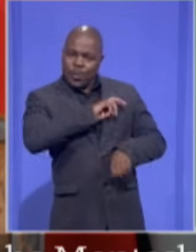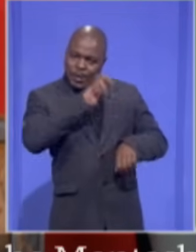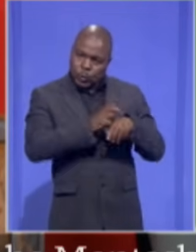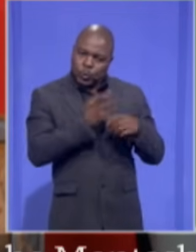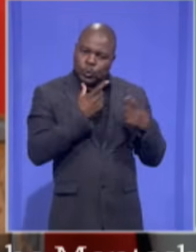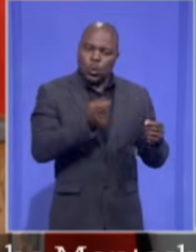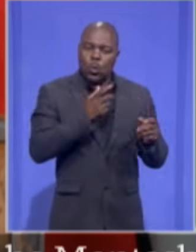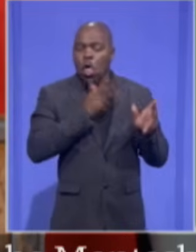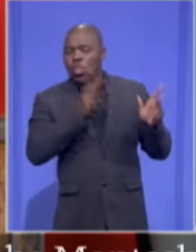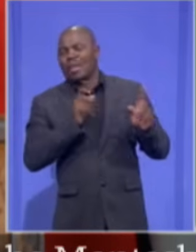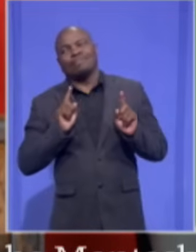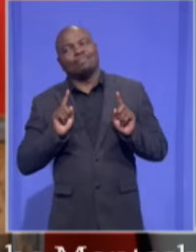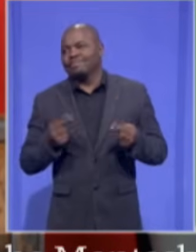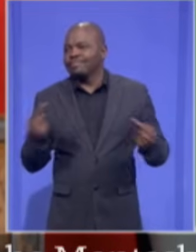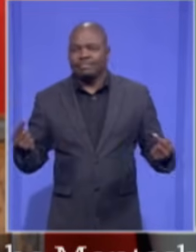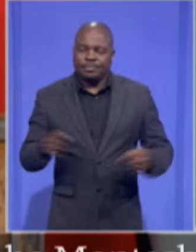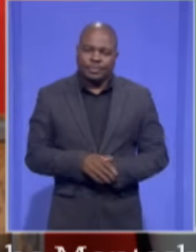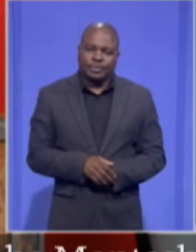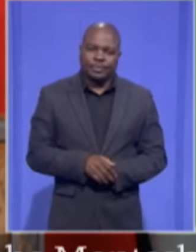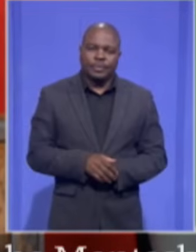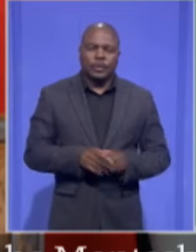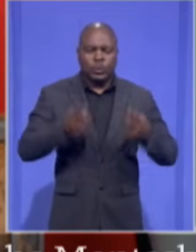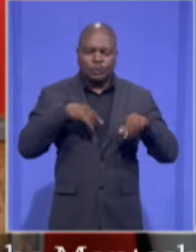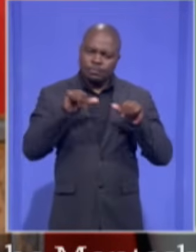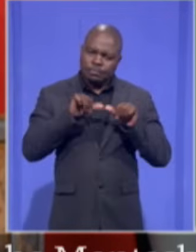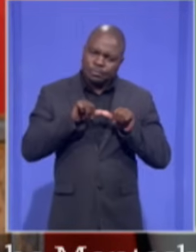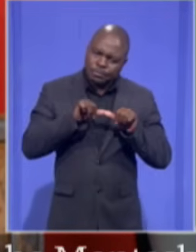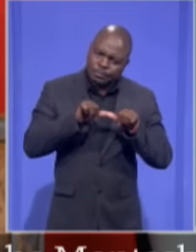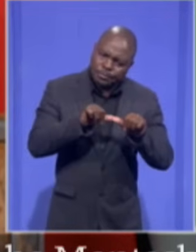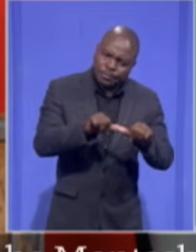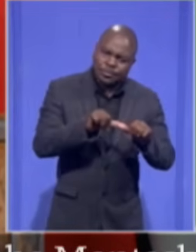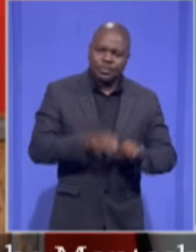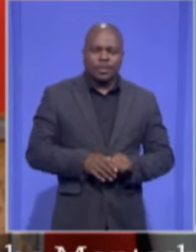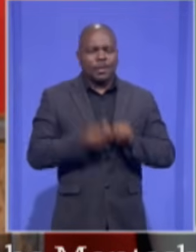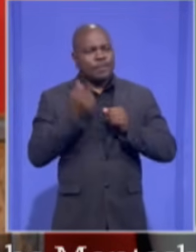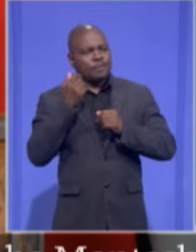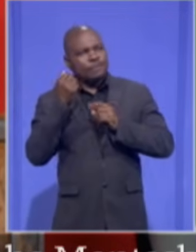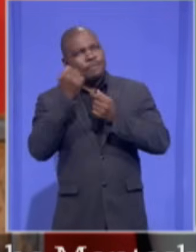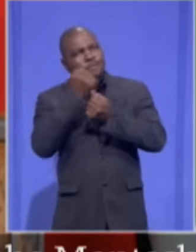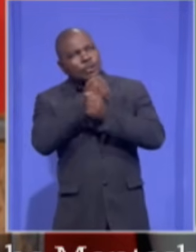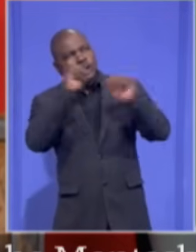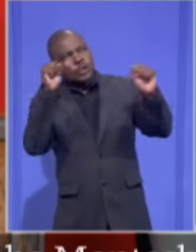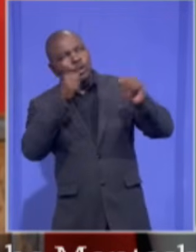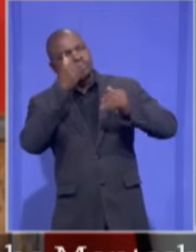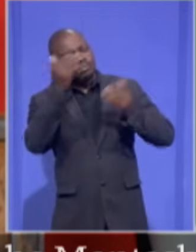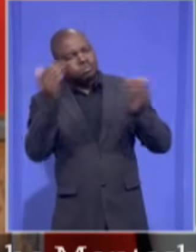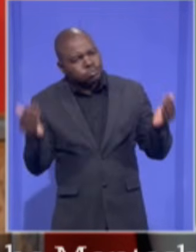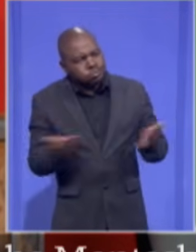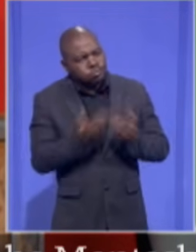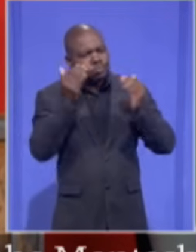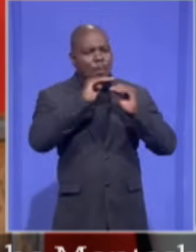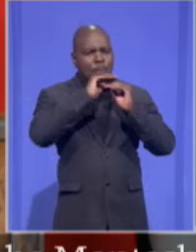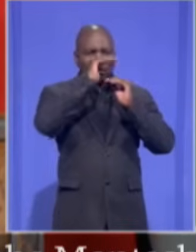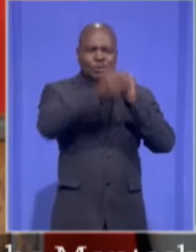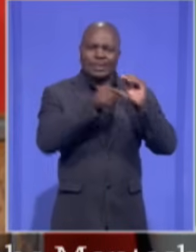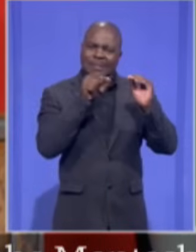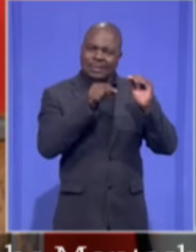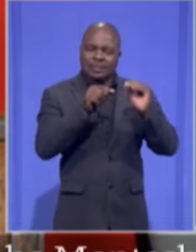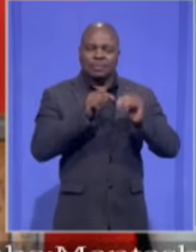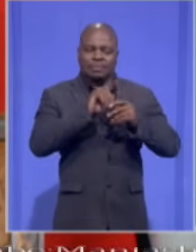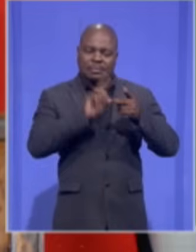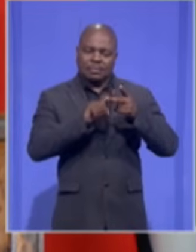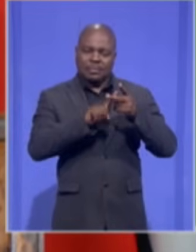We can't run away from it. Let us continue to nourish the flames of freedom and protect it so it may be